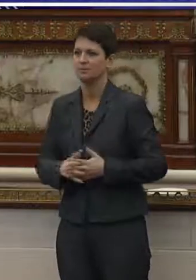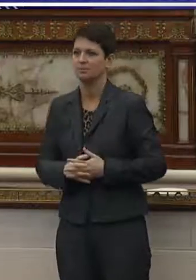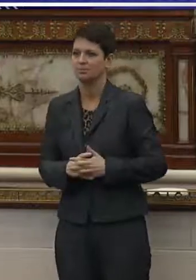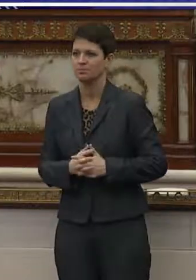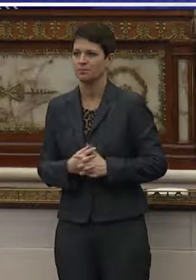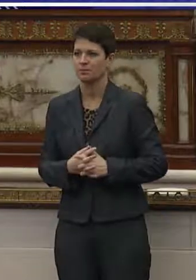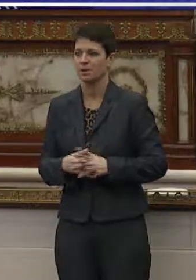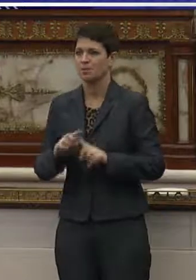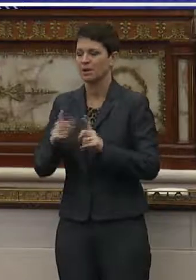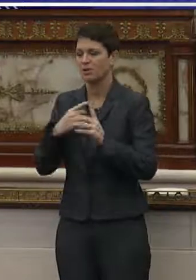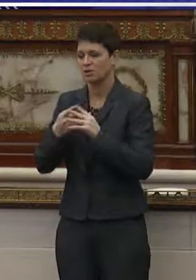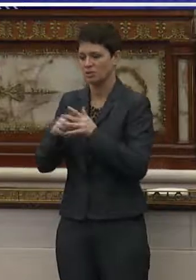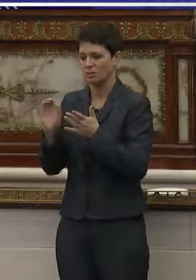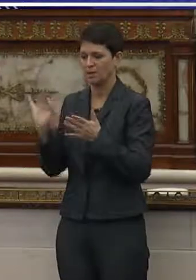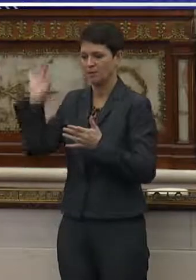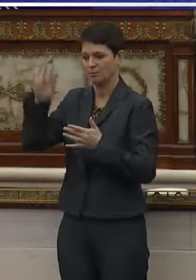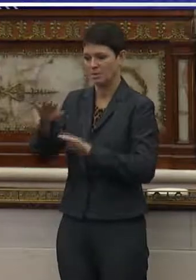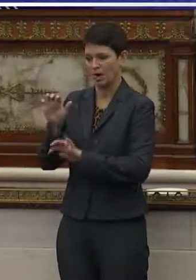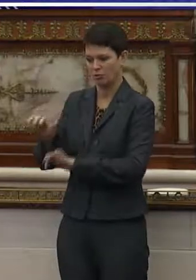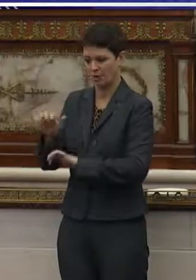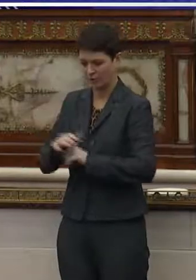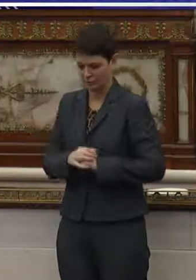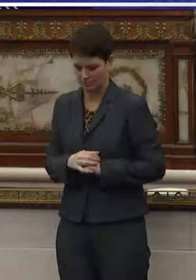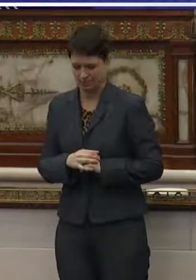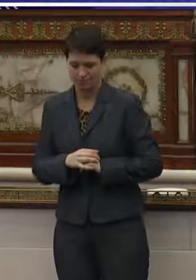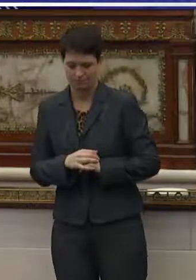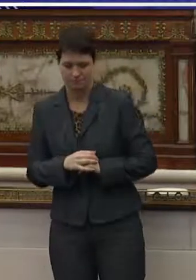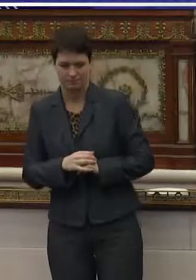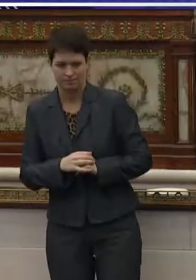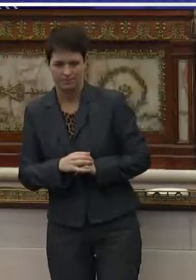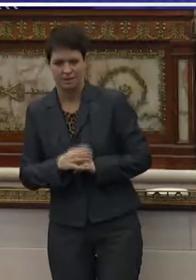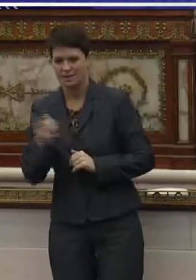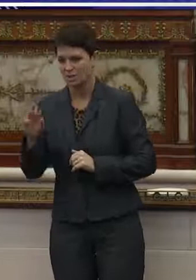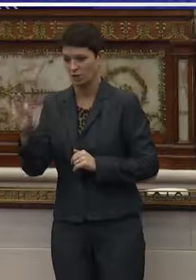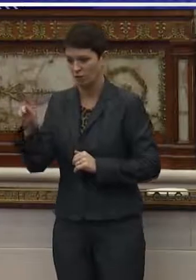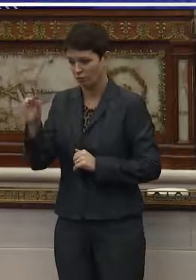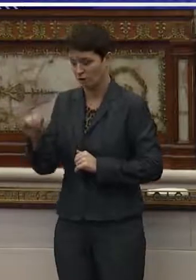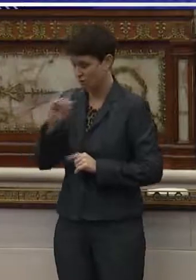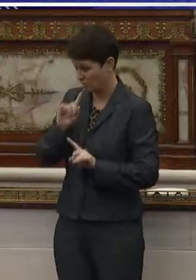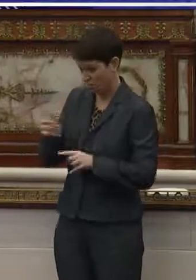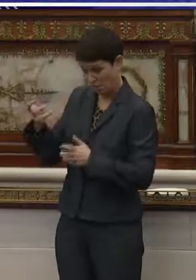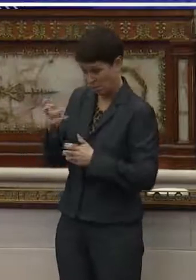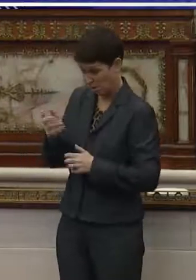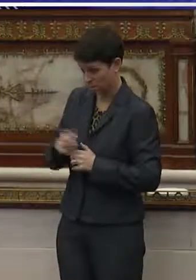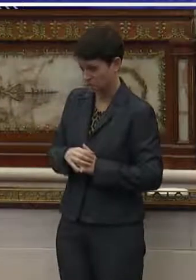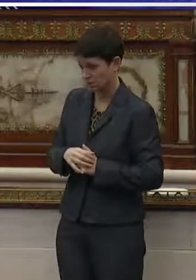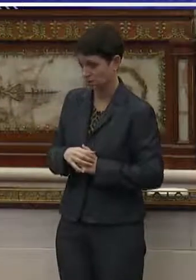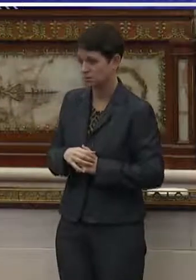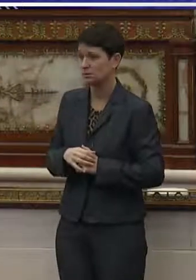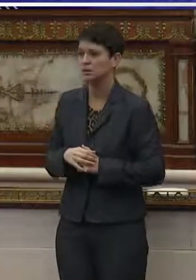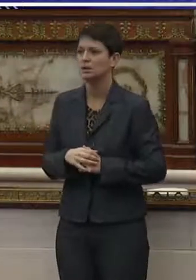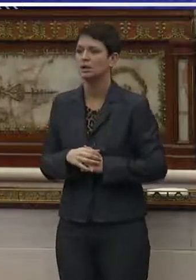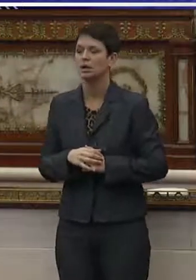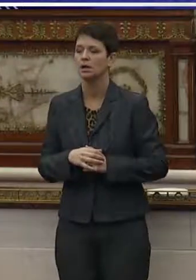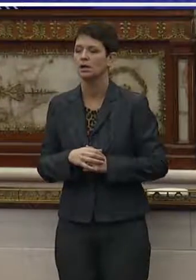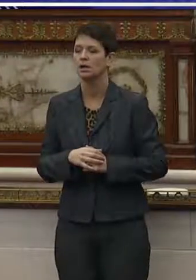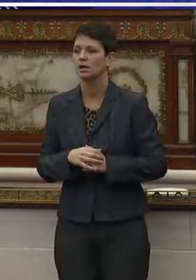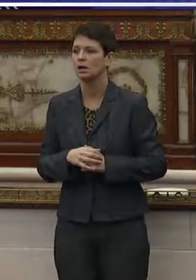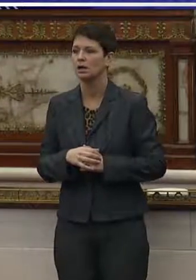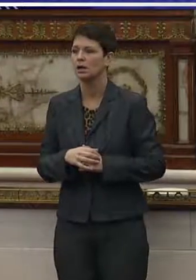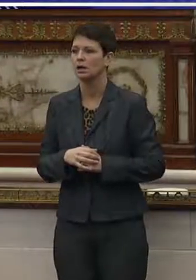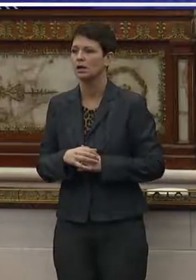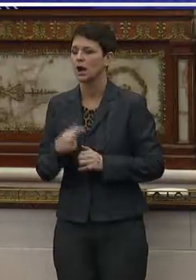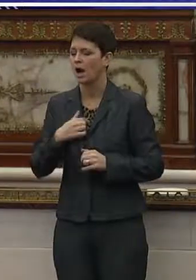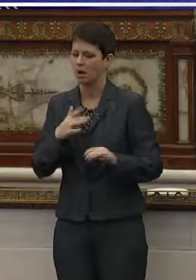I did want to start by putting that out there. I don't know, Dr. Farley, if you wanted to respond to that, but that was it. I'm